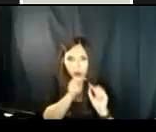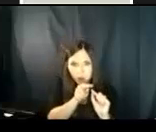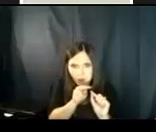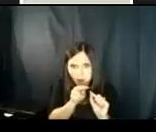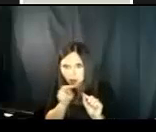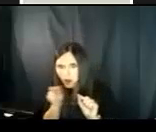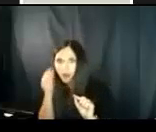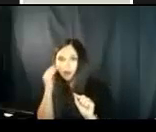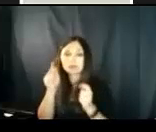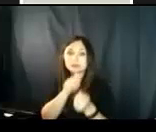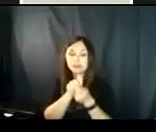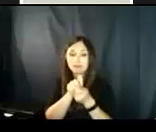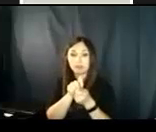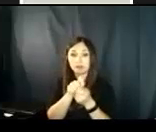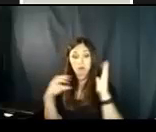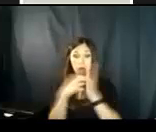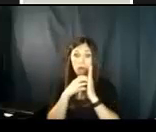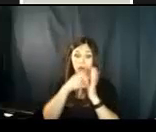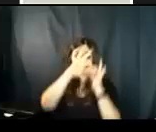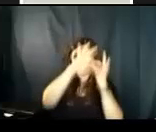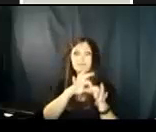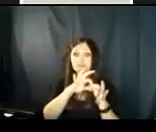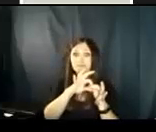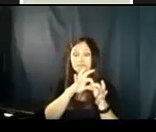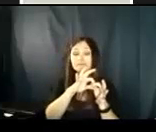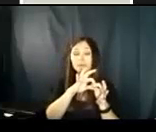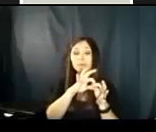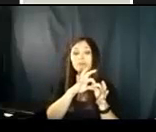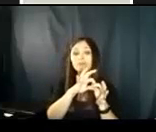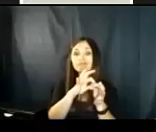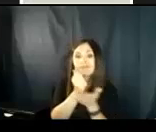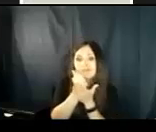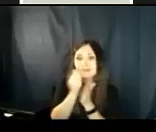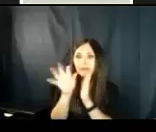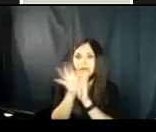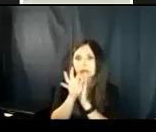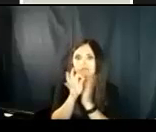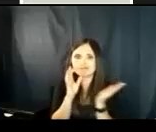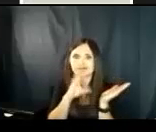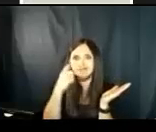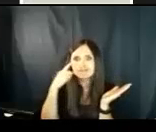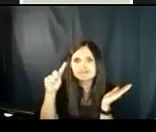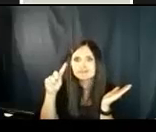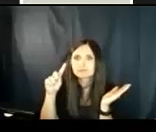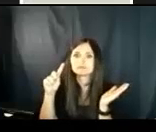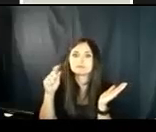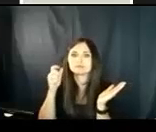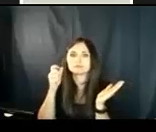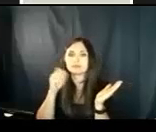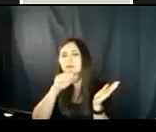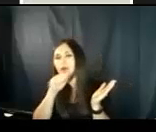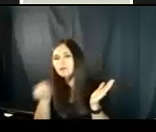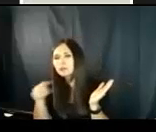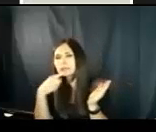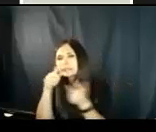that specific paragraph is going to help me find what I'm looking for. And I love what you said